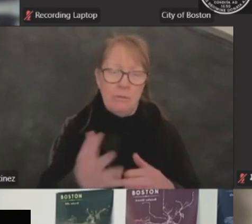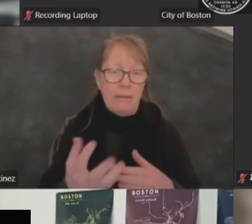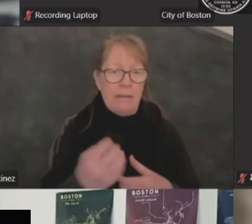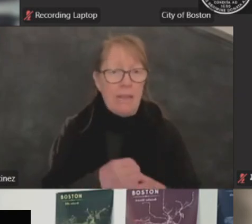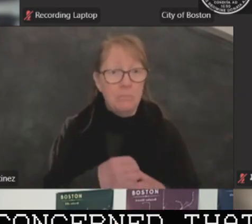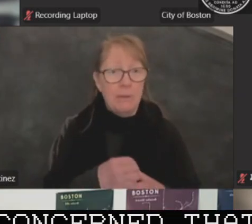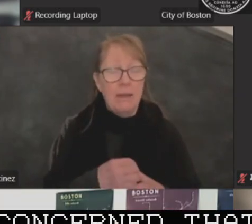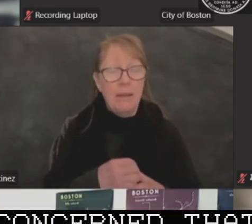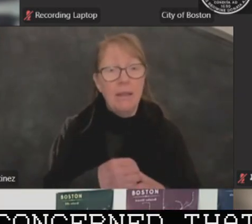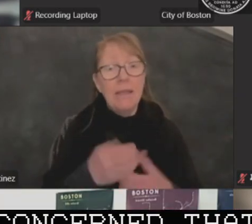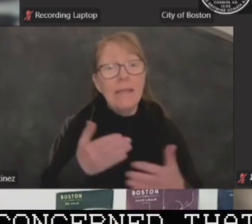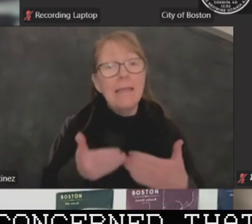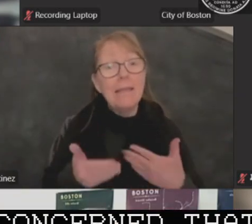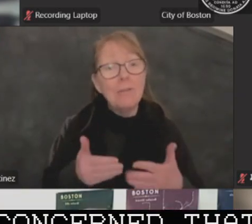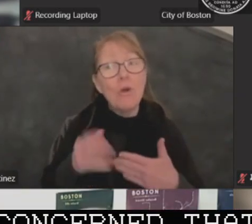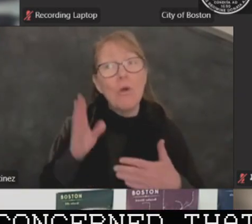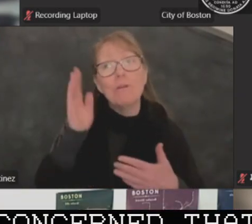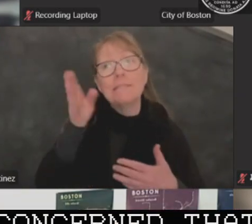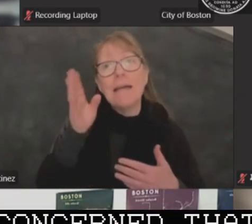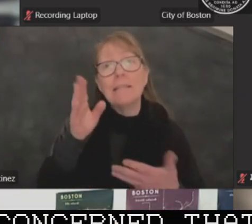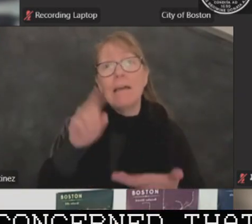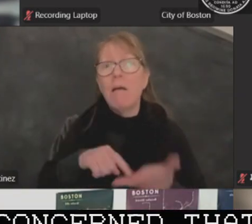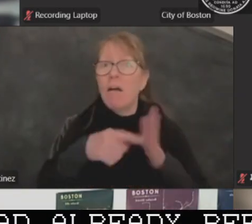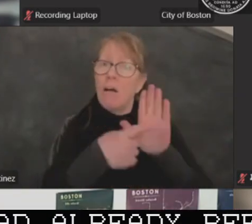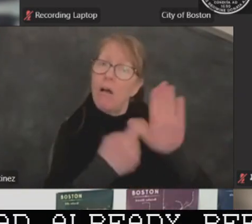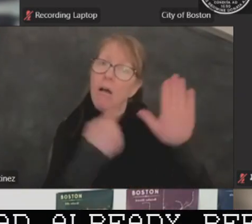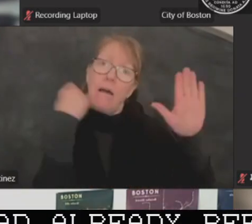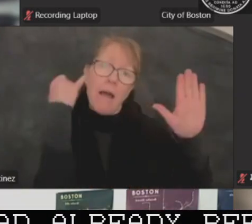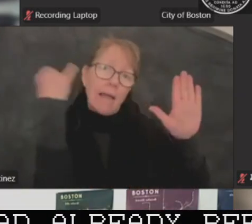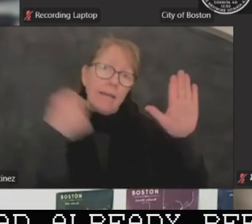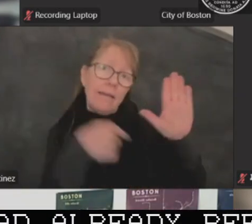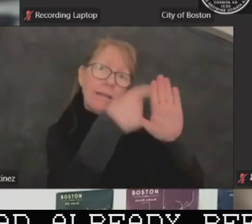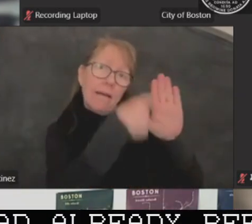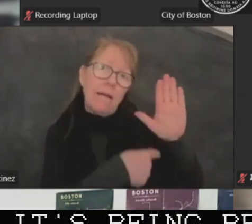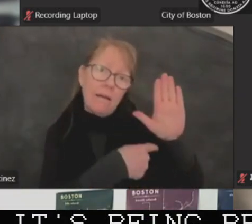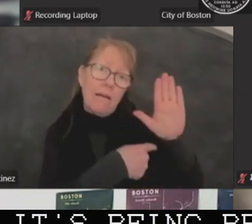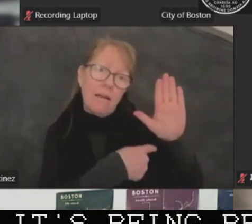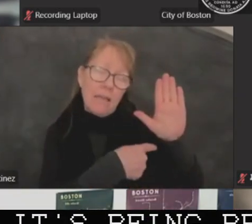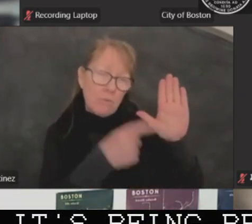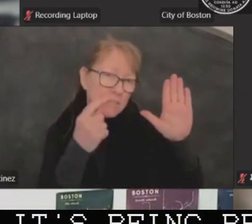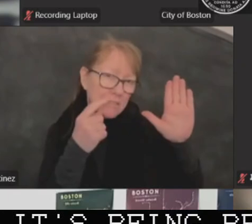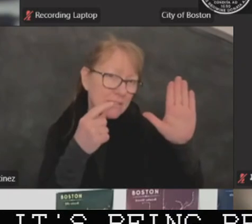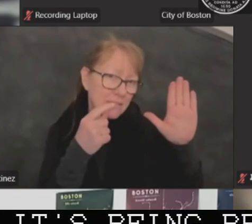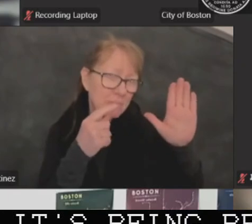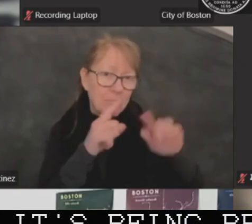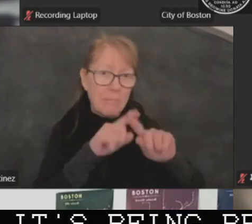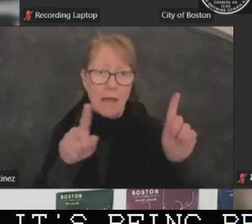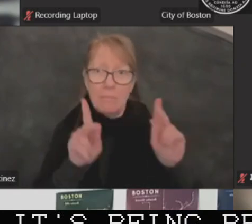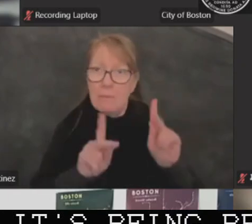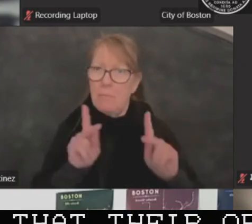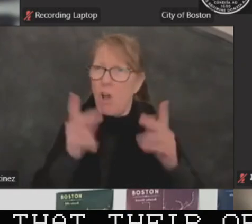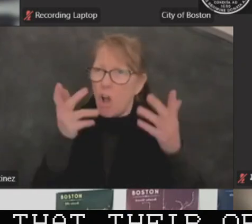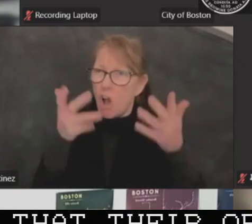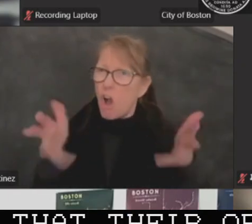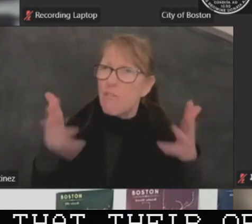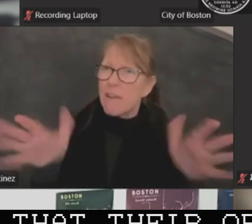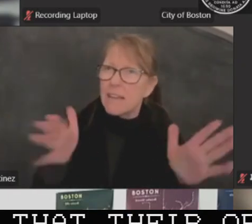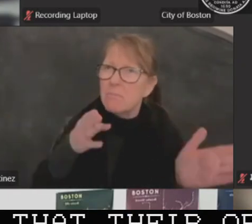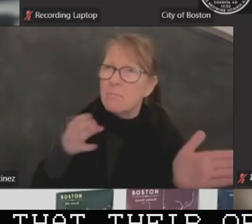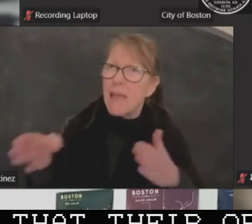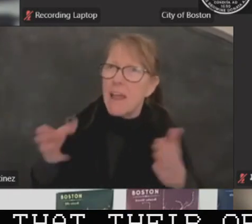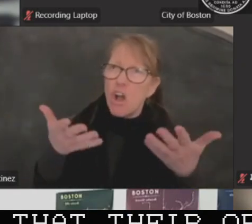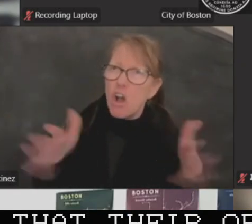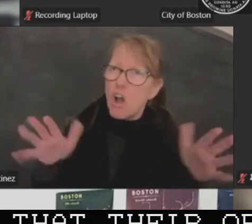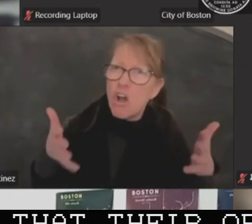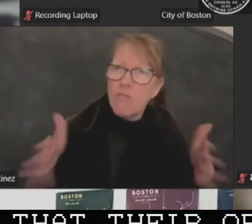an idea, and that their opinion didn't count. And so the earlier